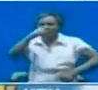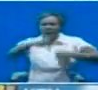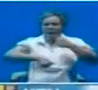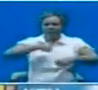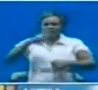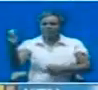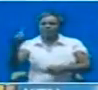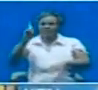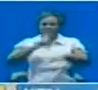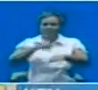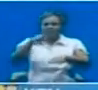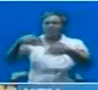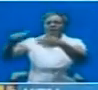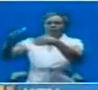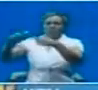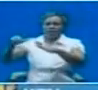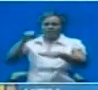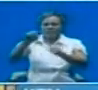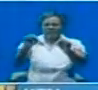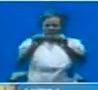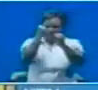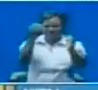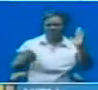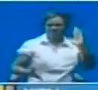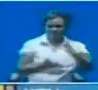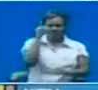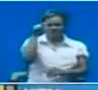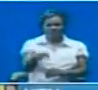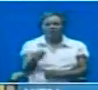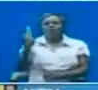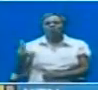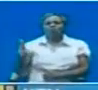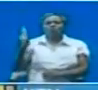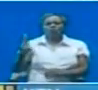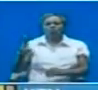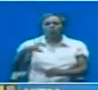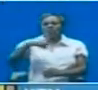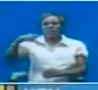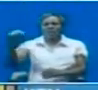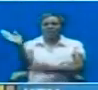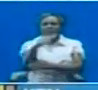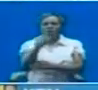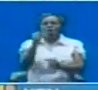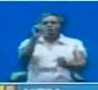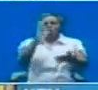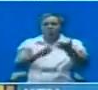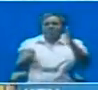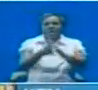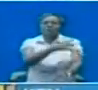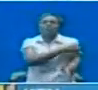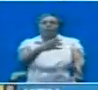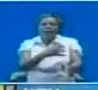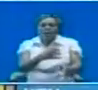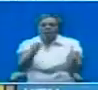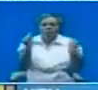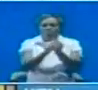while he is away. And it took effect immediately. Uhuru Kenyatta left Harambee House without the trappings of power that come